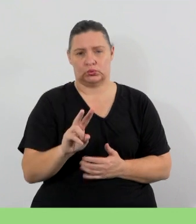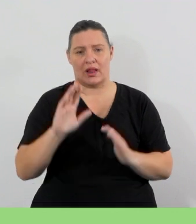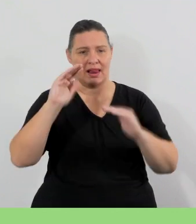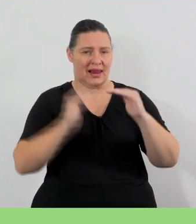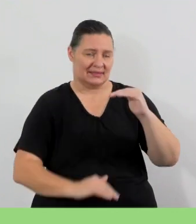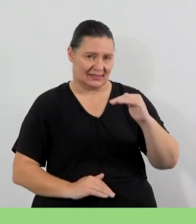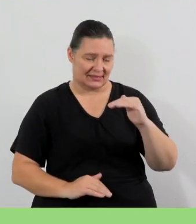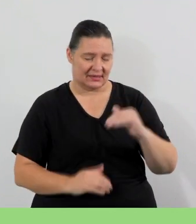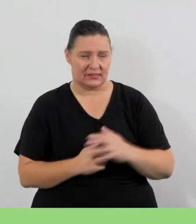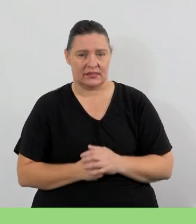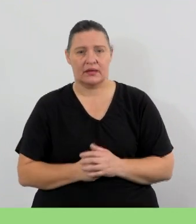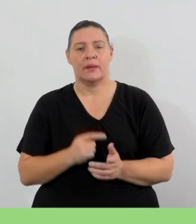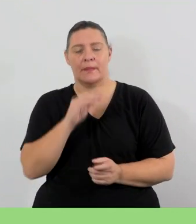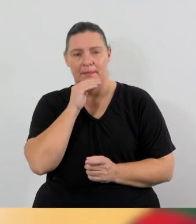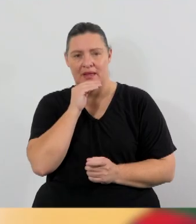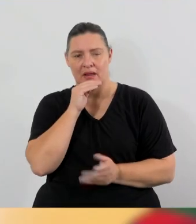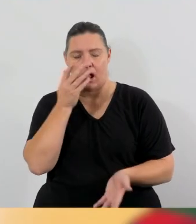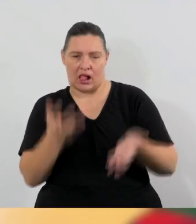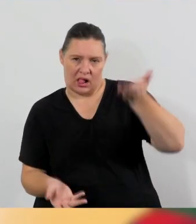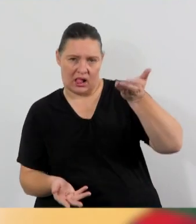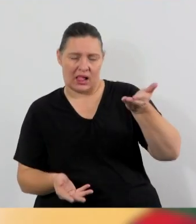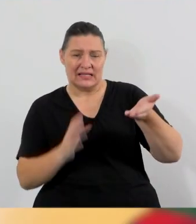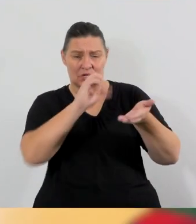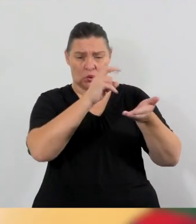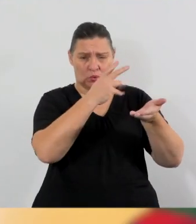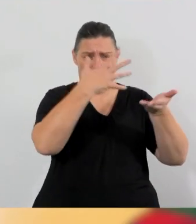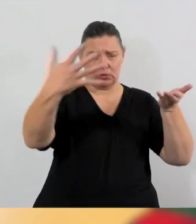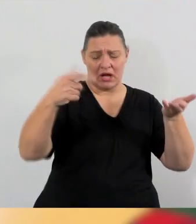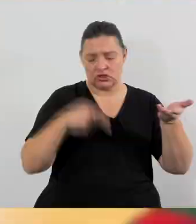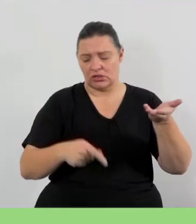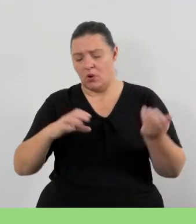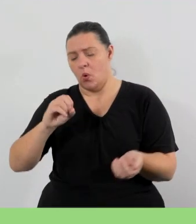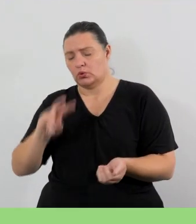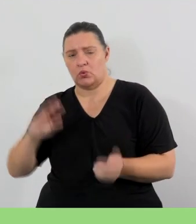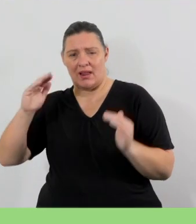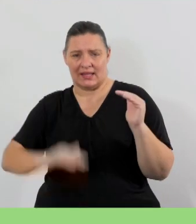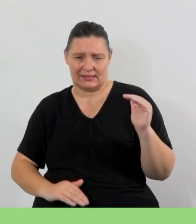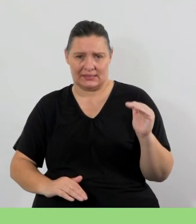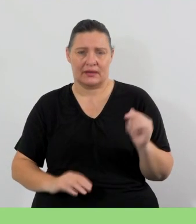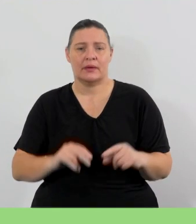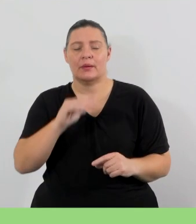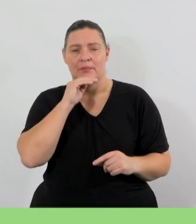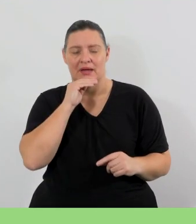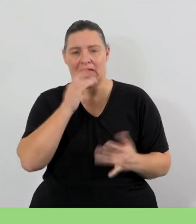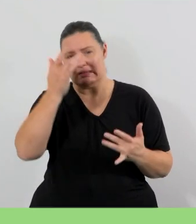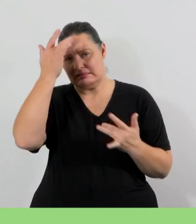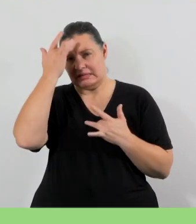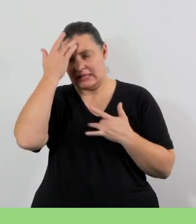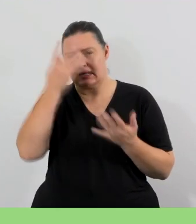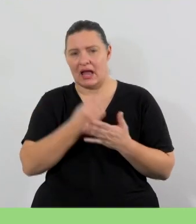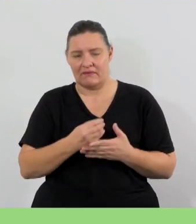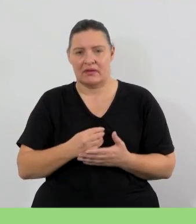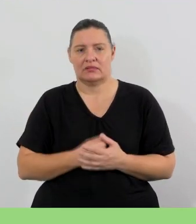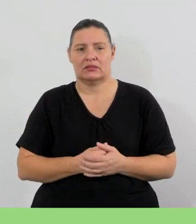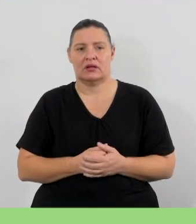be reduced. Obviously, there's going to be an imbalance. So now less oxygen will lead to symptoms such